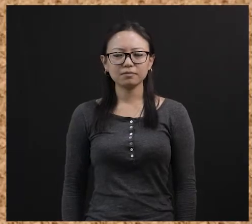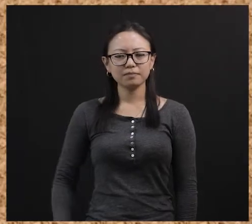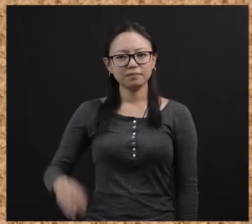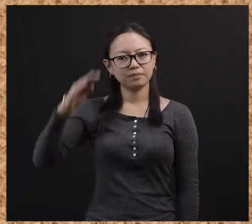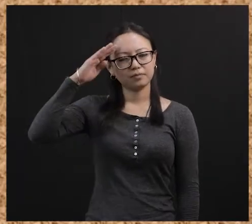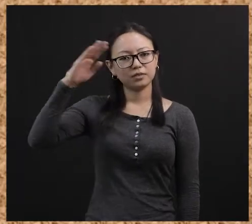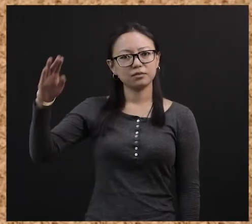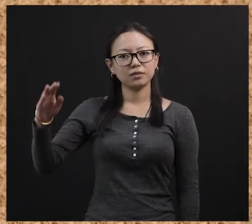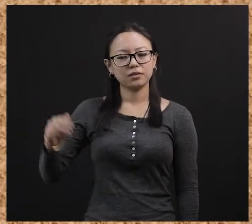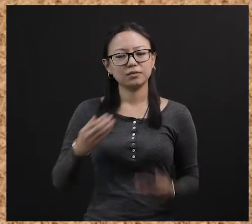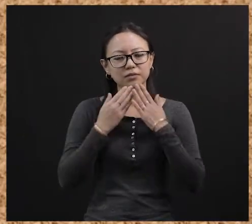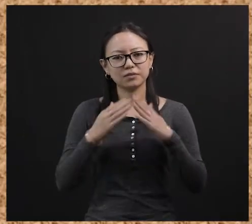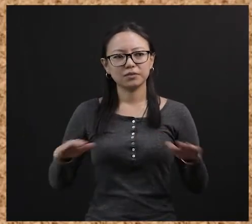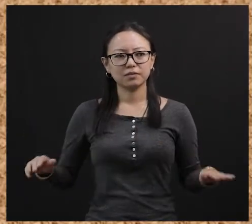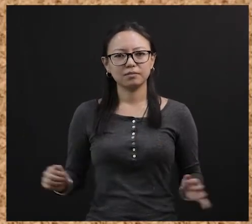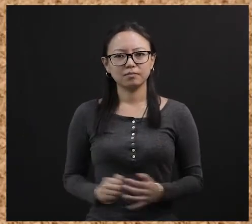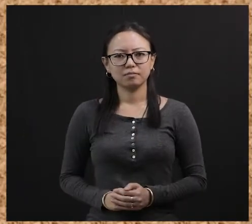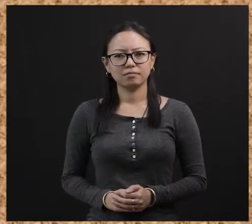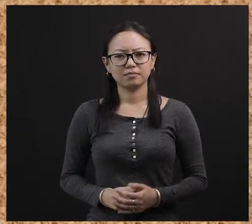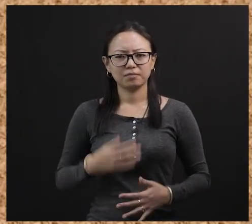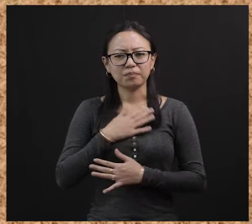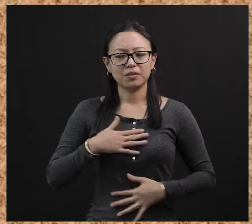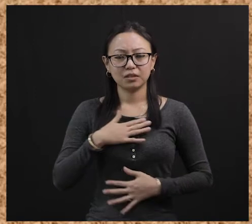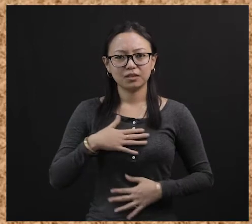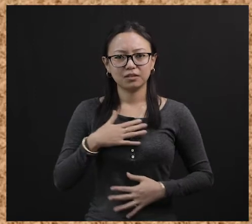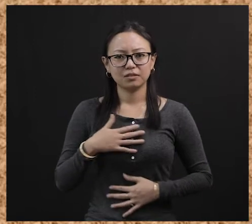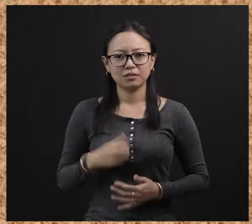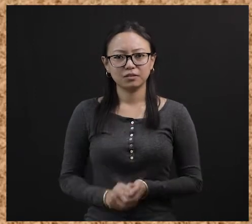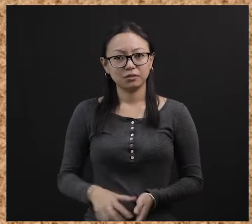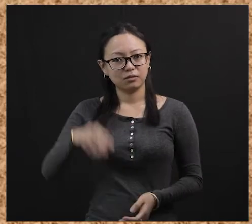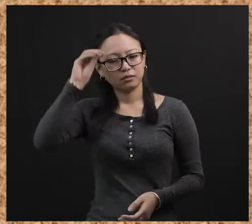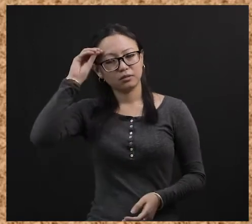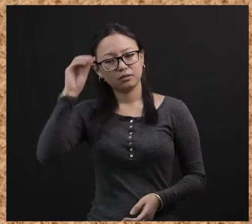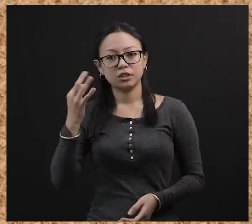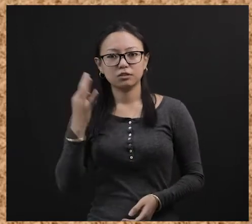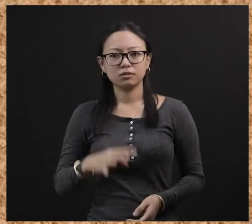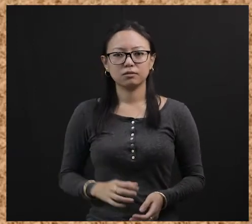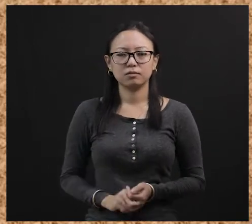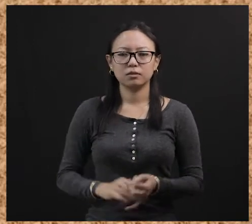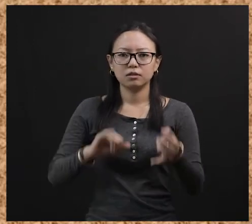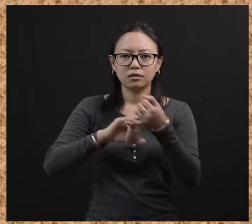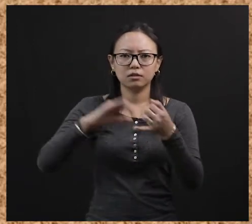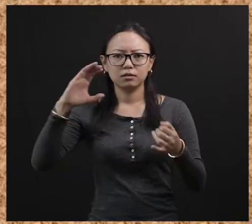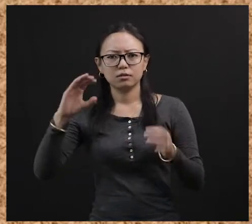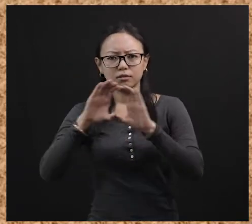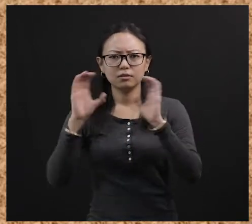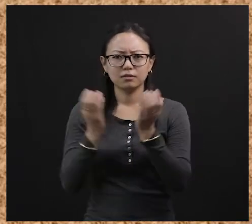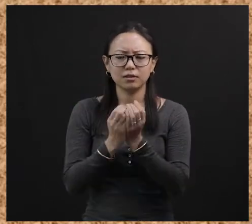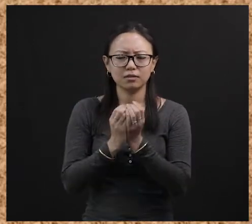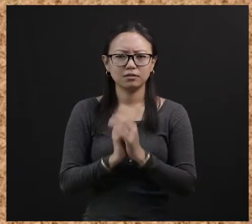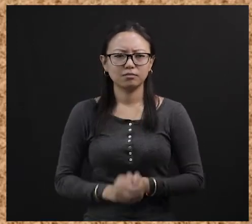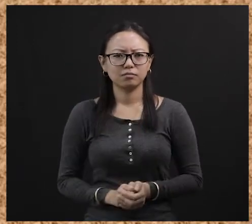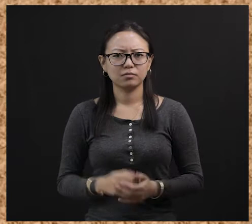Hi, children. Are you excited for another interesting science class? Yes, I'm very excited to learn something